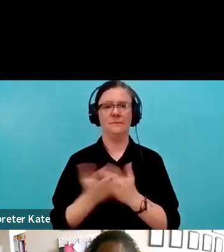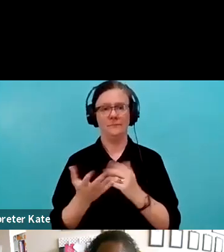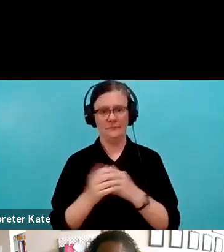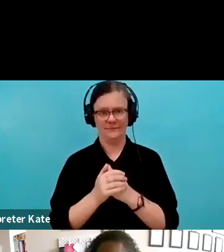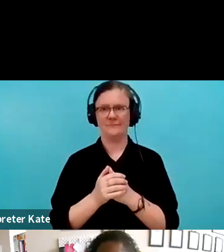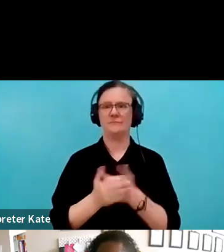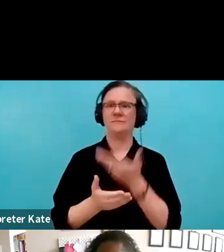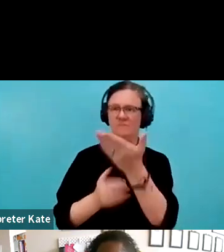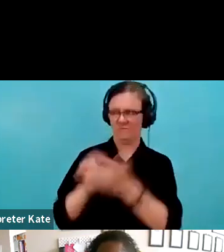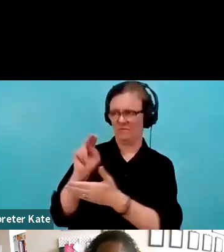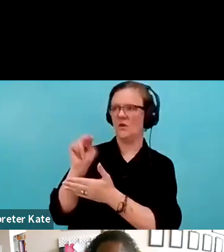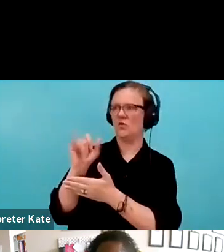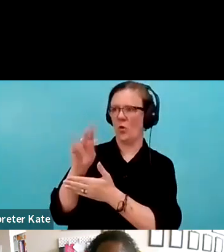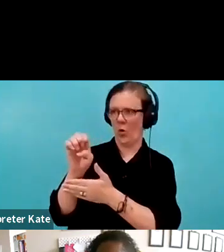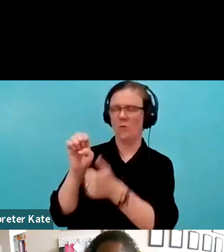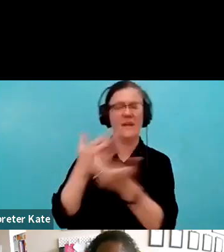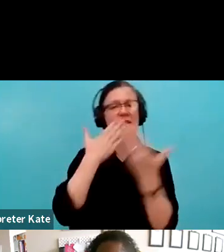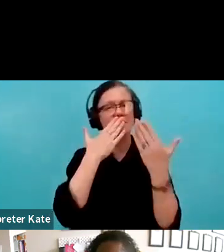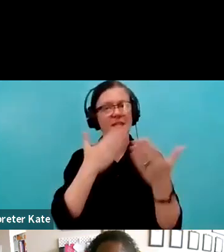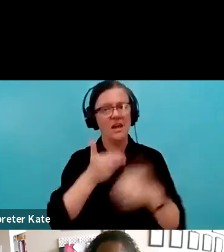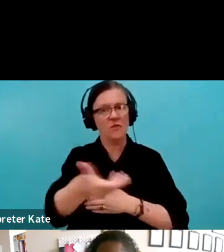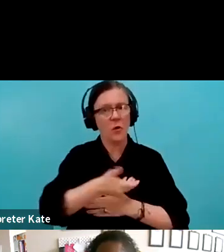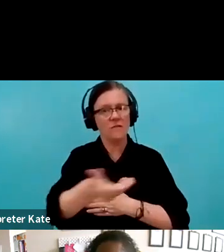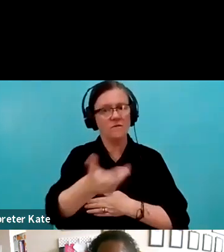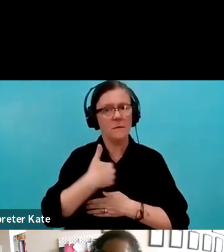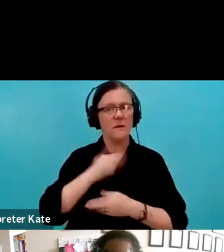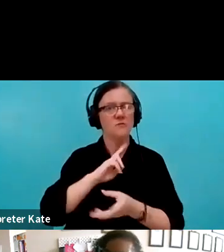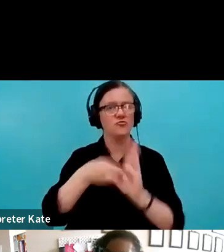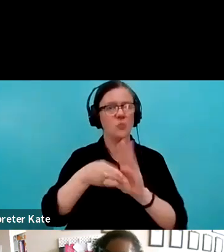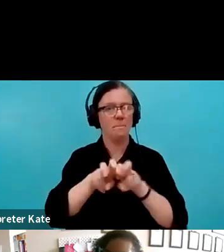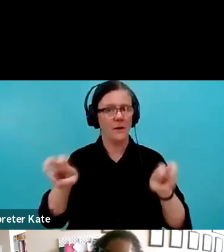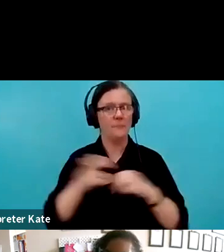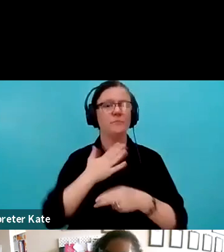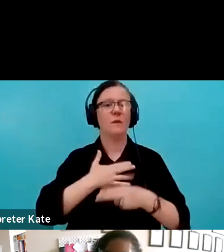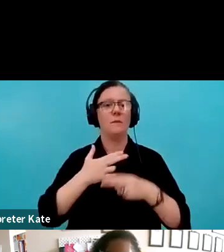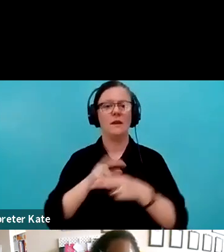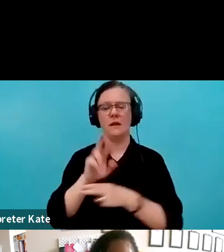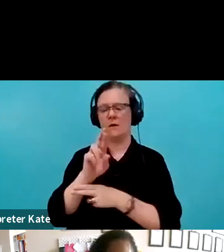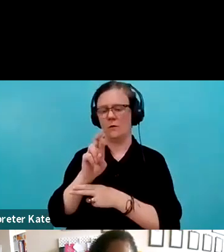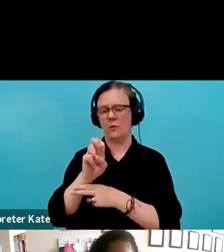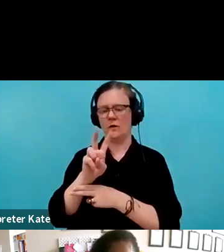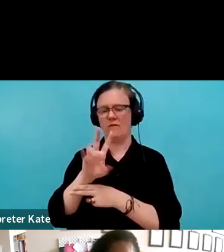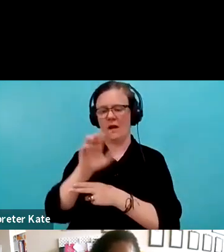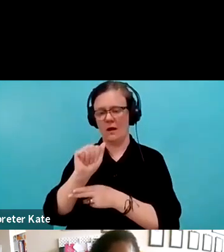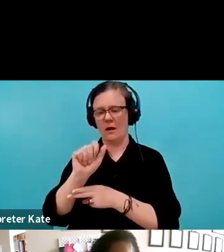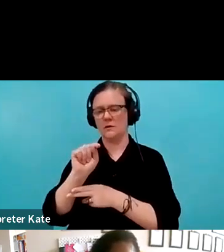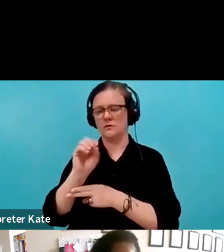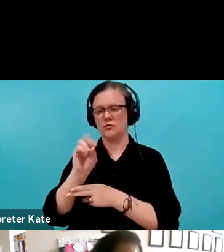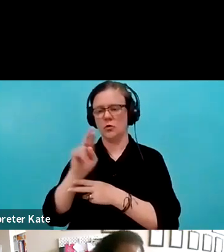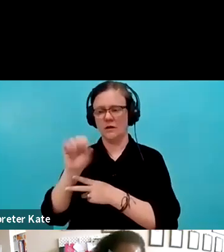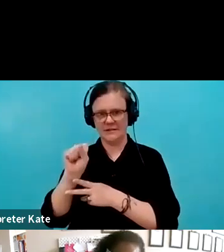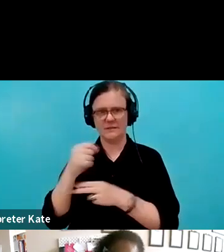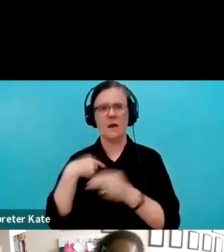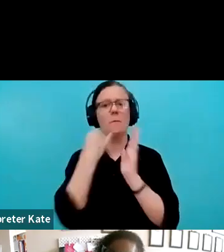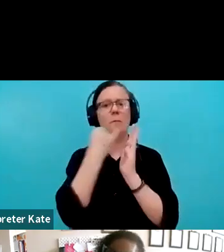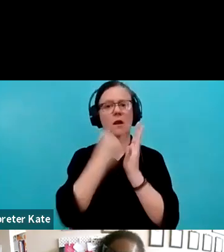Like Nicole said, thank you so much for including me as well in this panel. My name is Reveca Torres. I am an